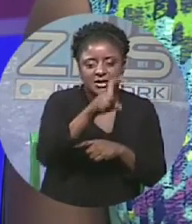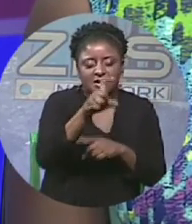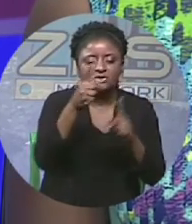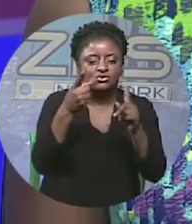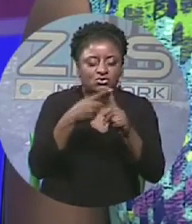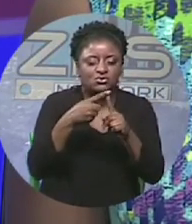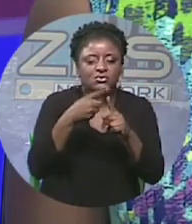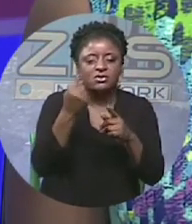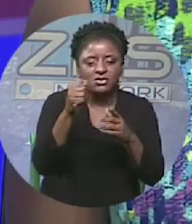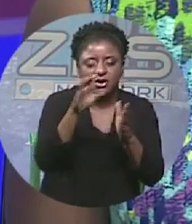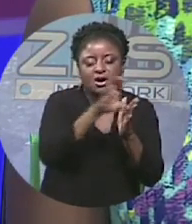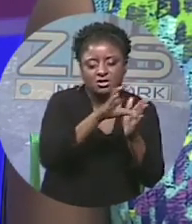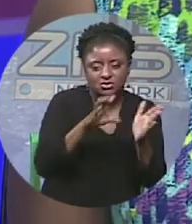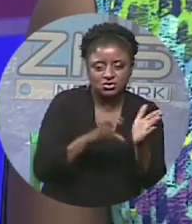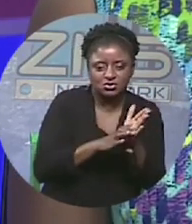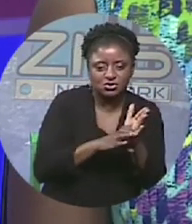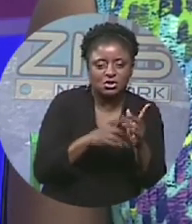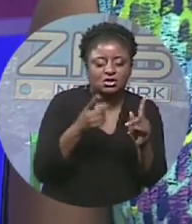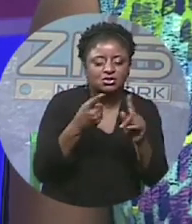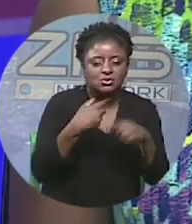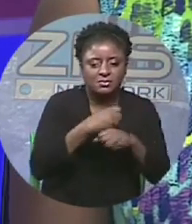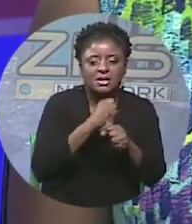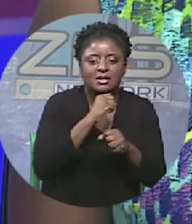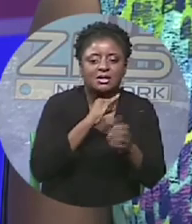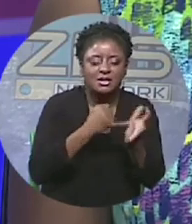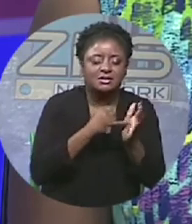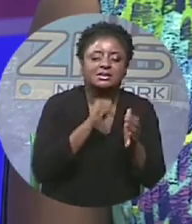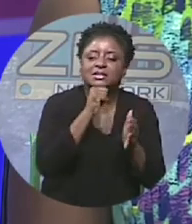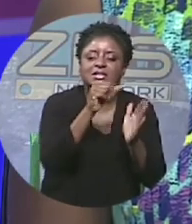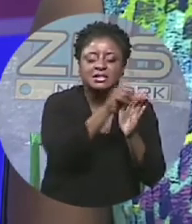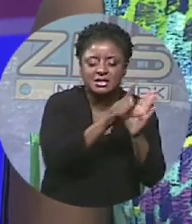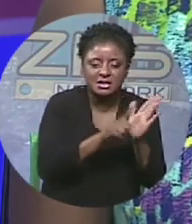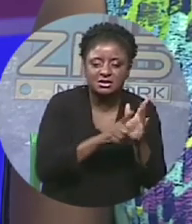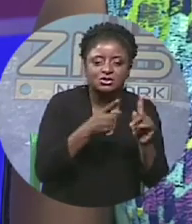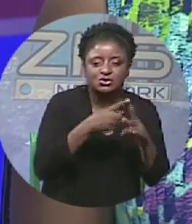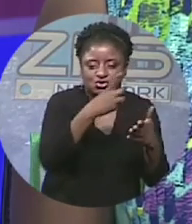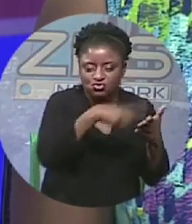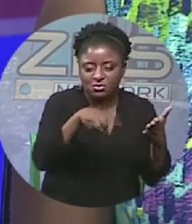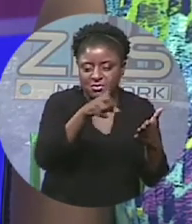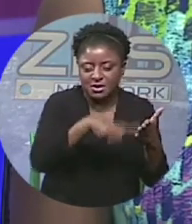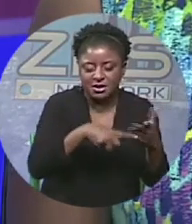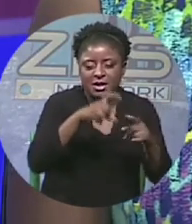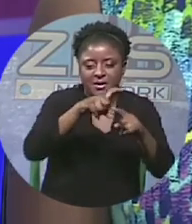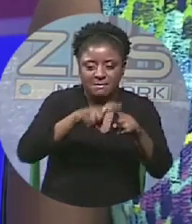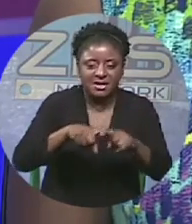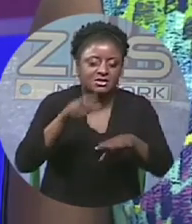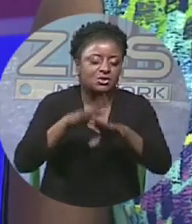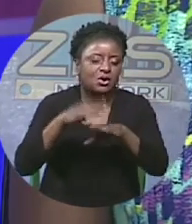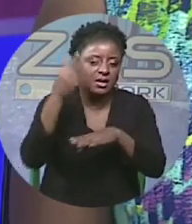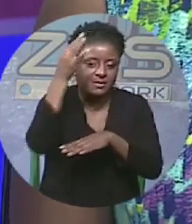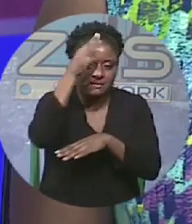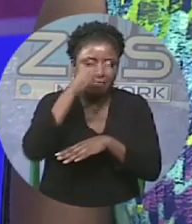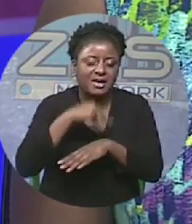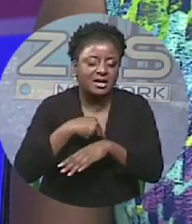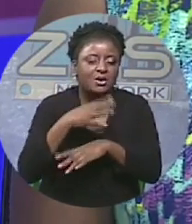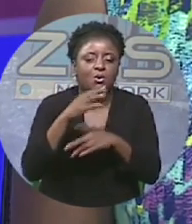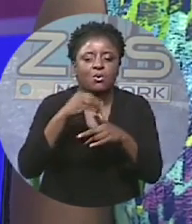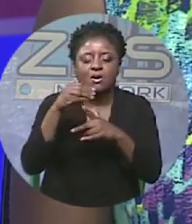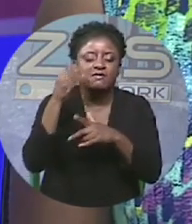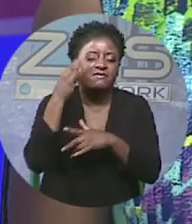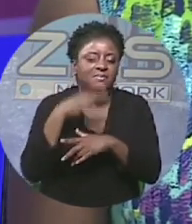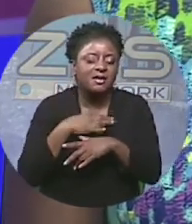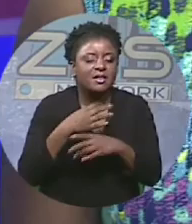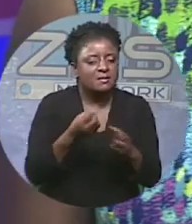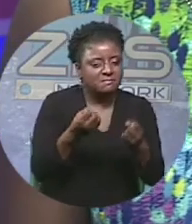discriminate based on whether someone is male or female. Now, this has also sparked controversy, as many believed it will lead to